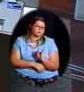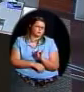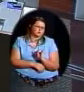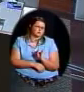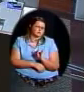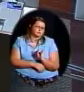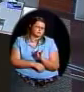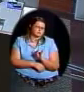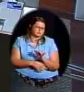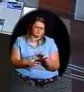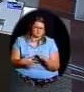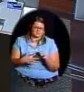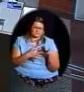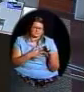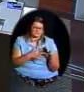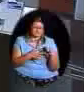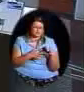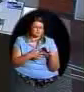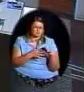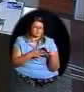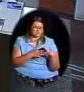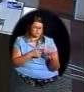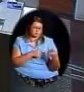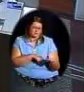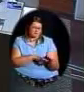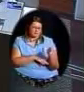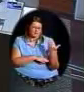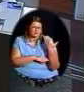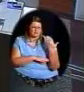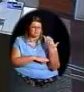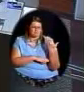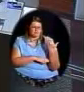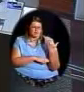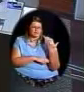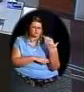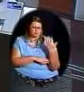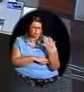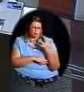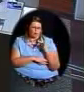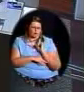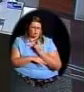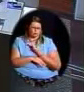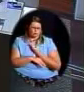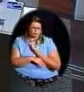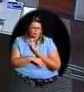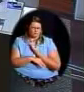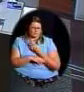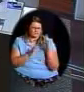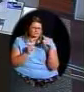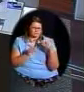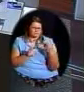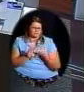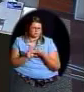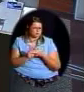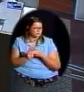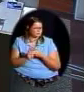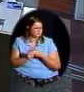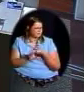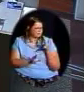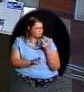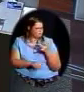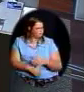sort of an exception to anything that's been done in the past or anything like that. Why would we be expected to participate in this benefit district?